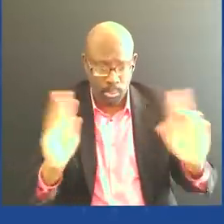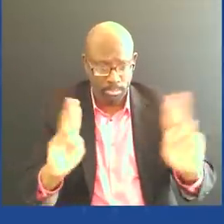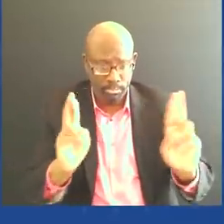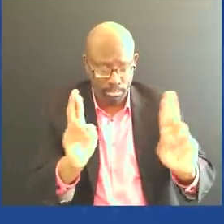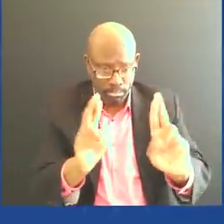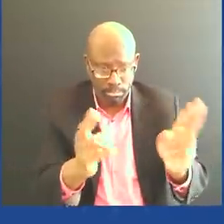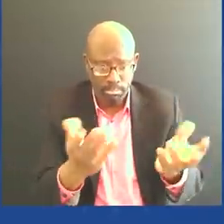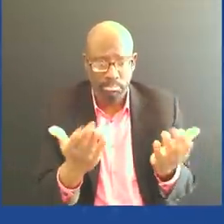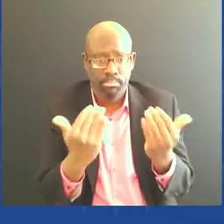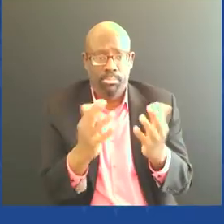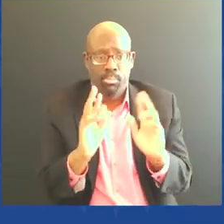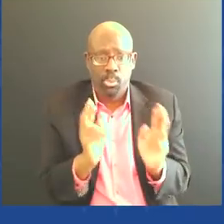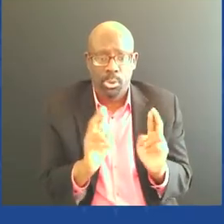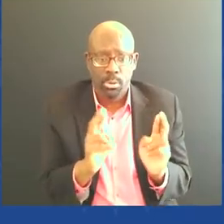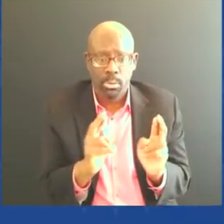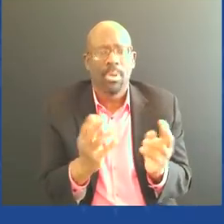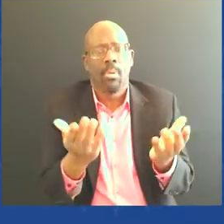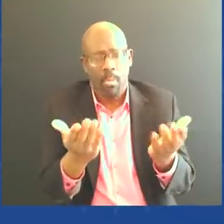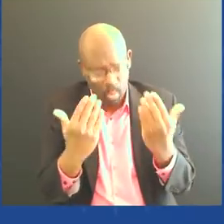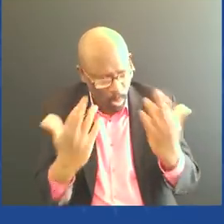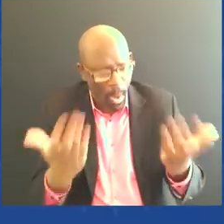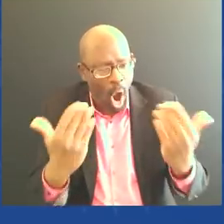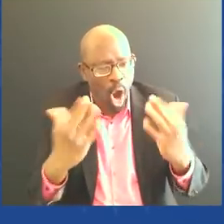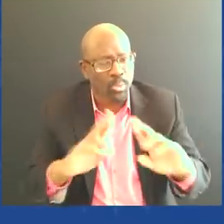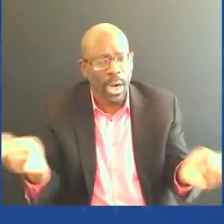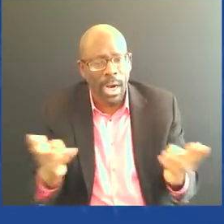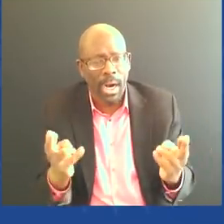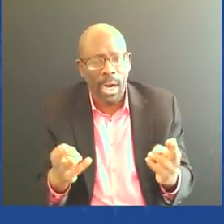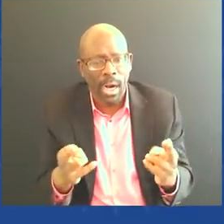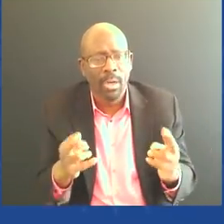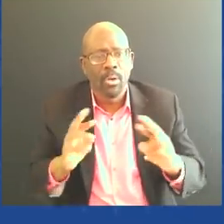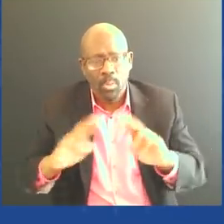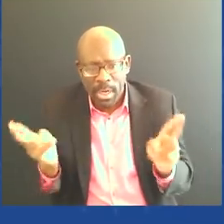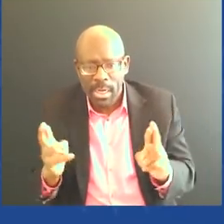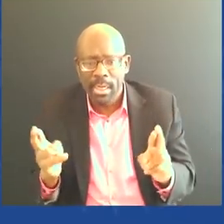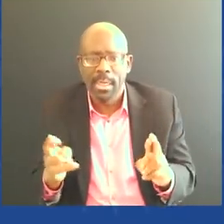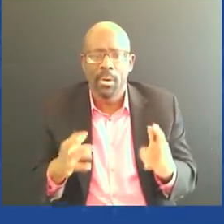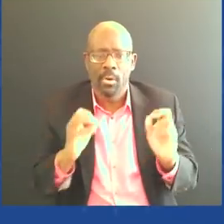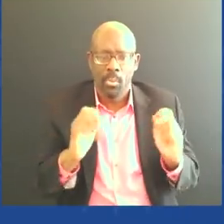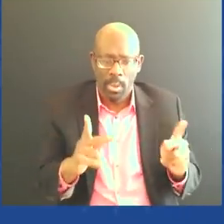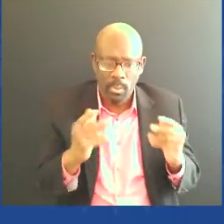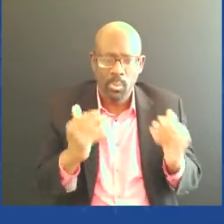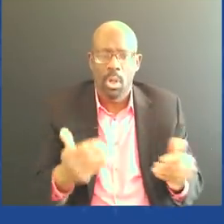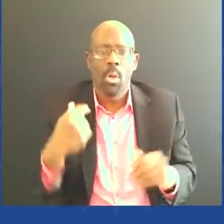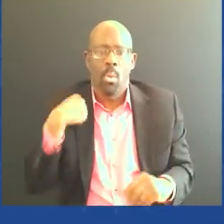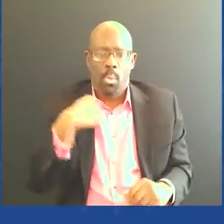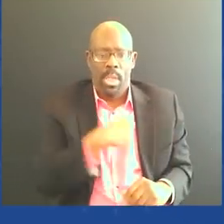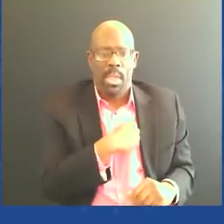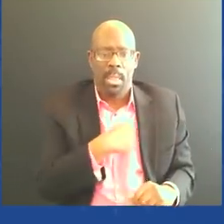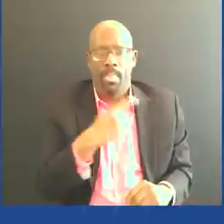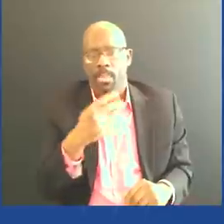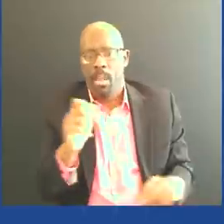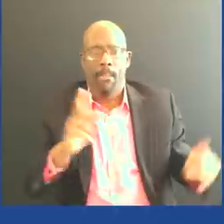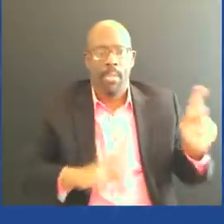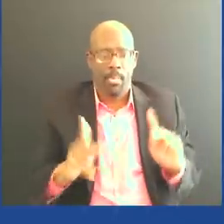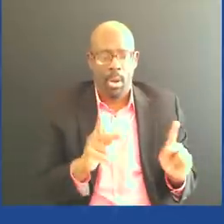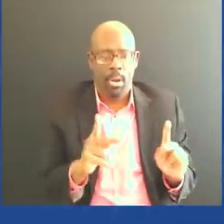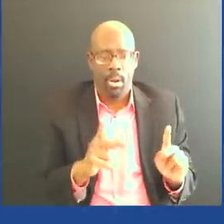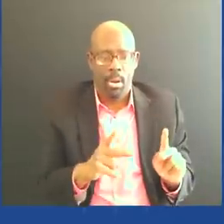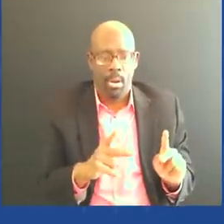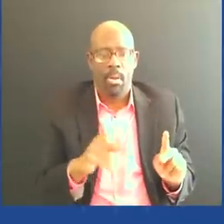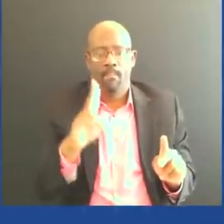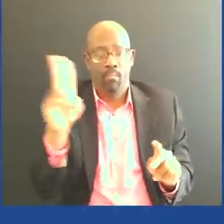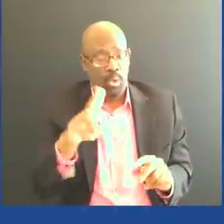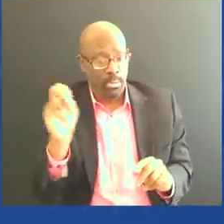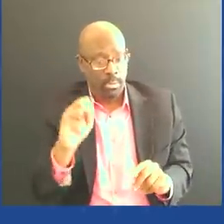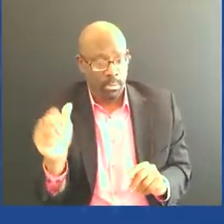ready? Ready? I think they're ready. All right, let's do it. We the people, of the United States, in